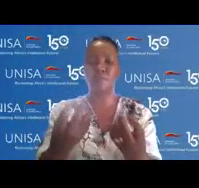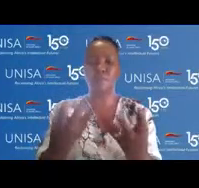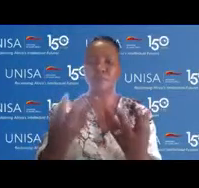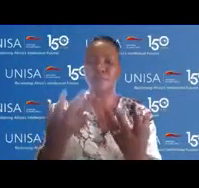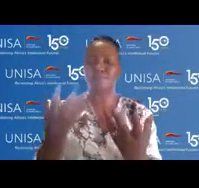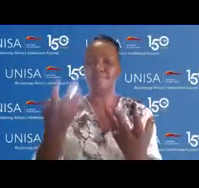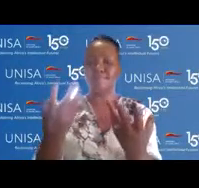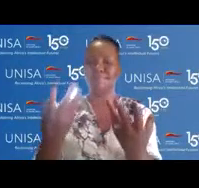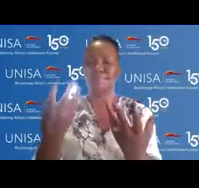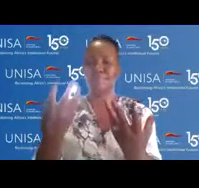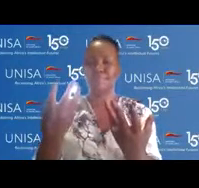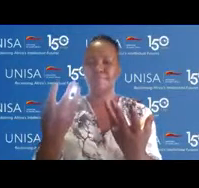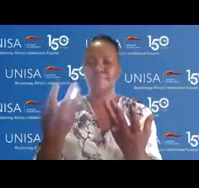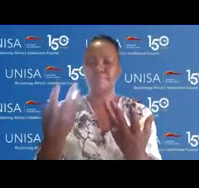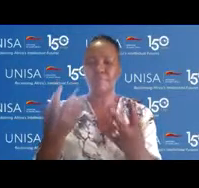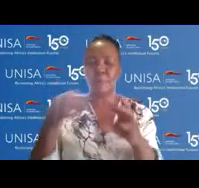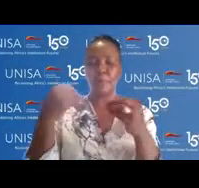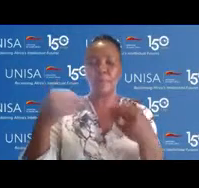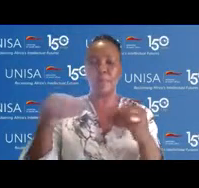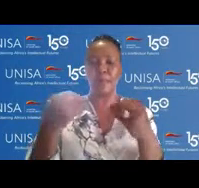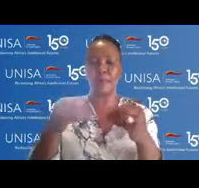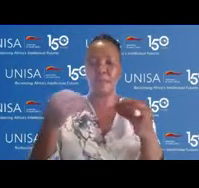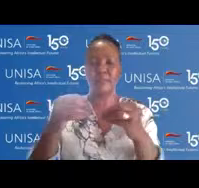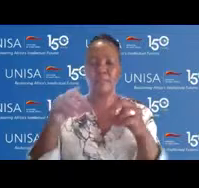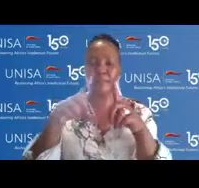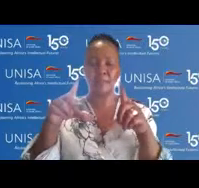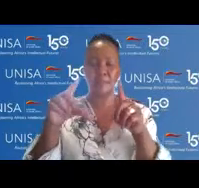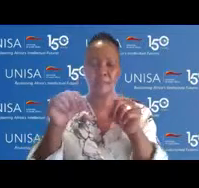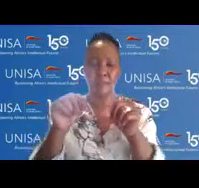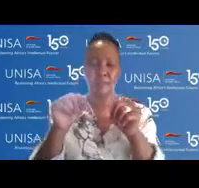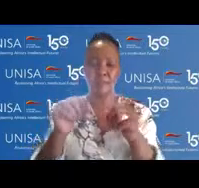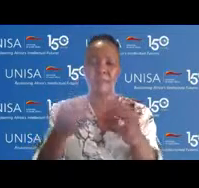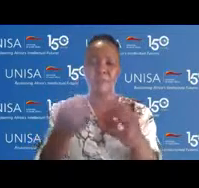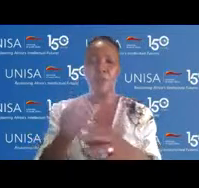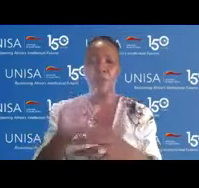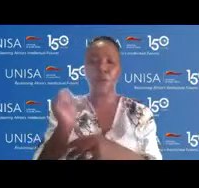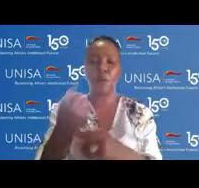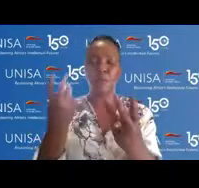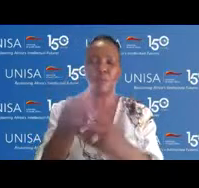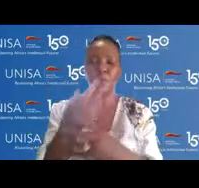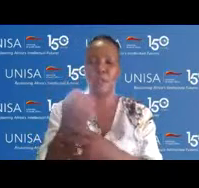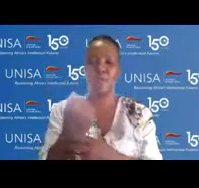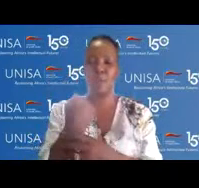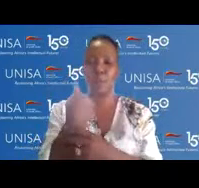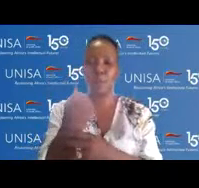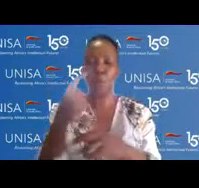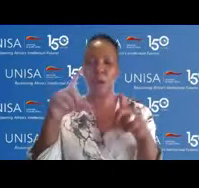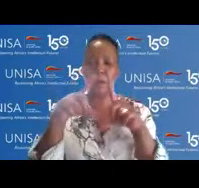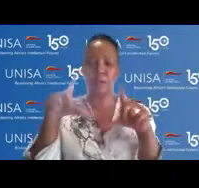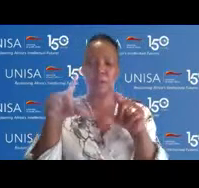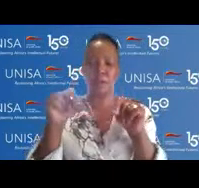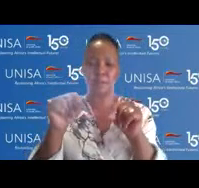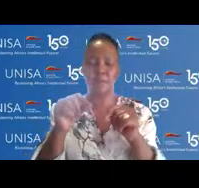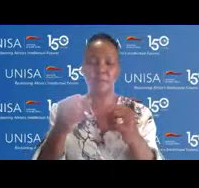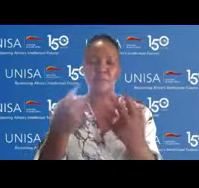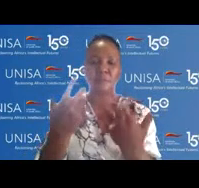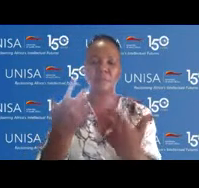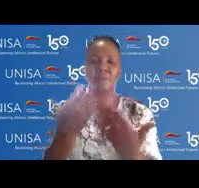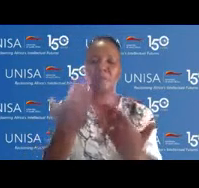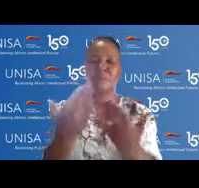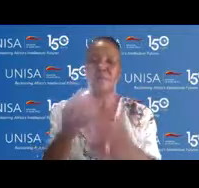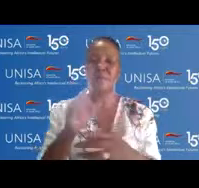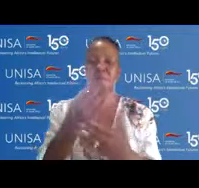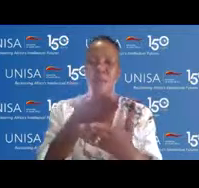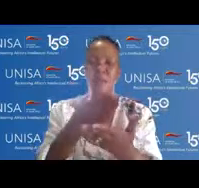business cards anymore. Everybody's got one card, and they usually make it some, of silver or something, because that's their identity. So